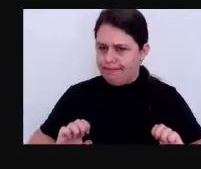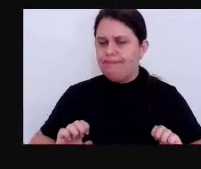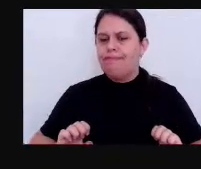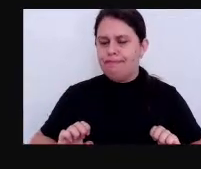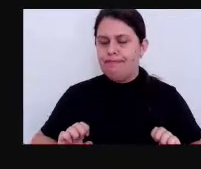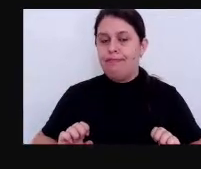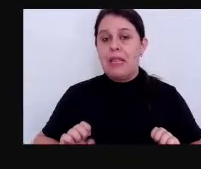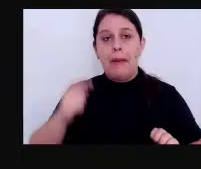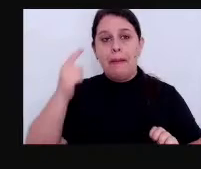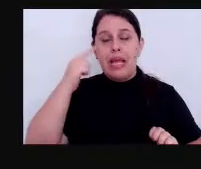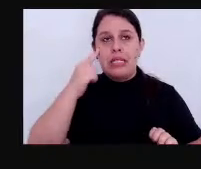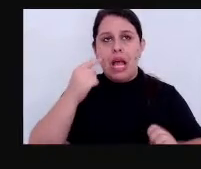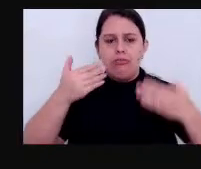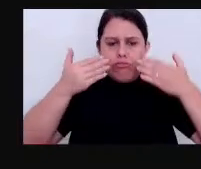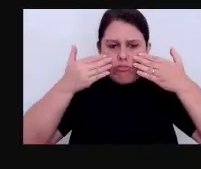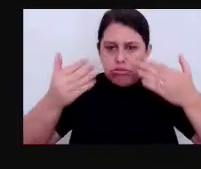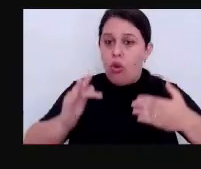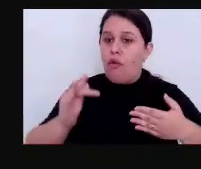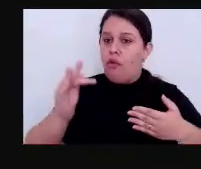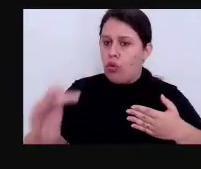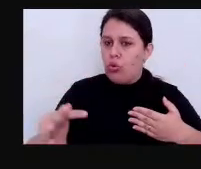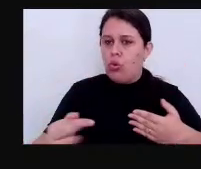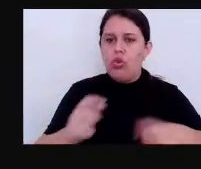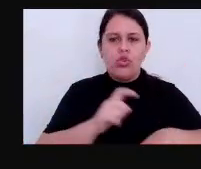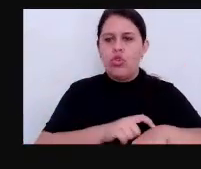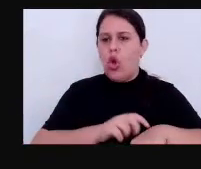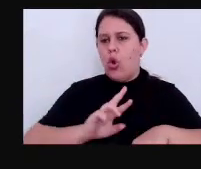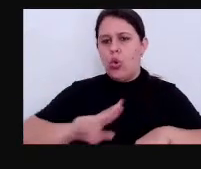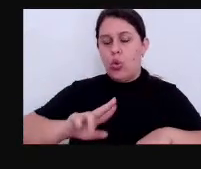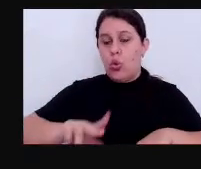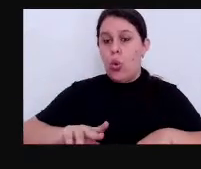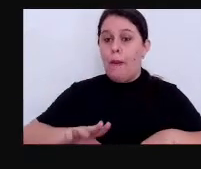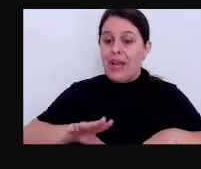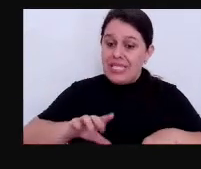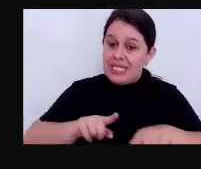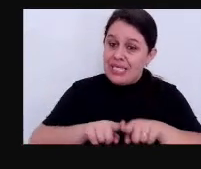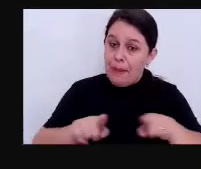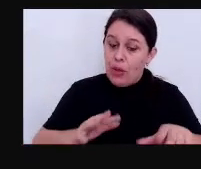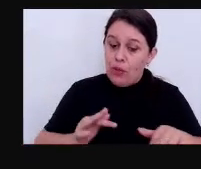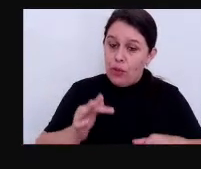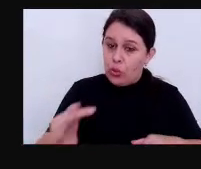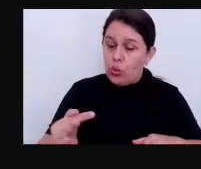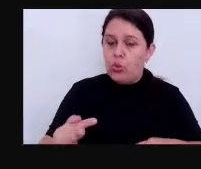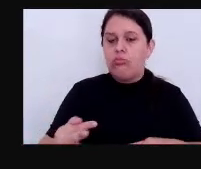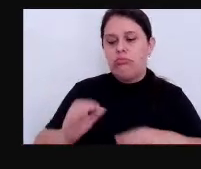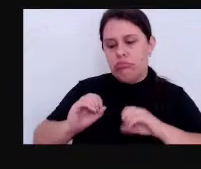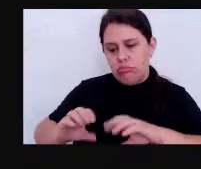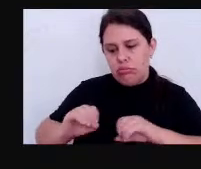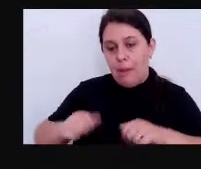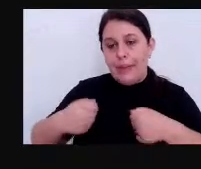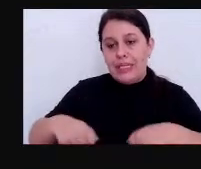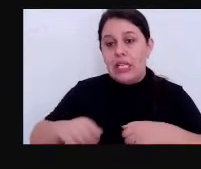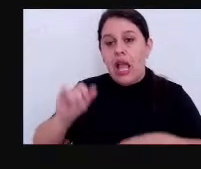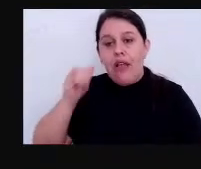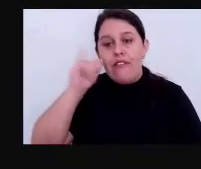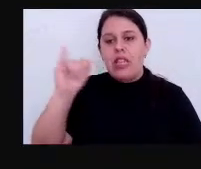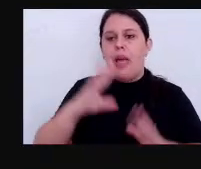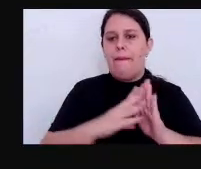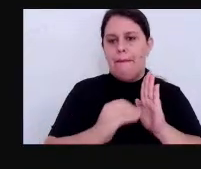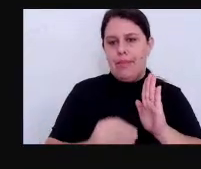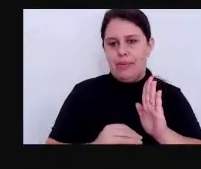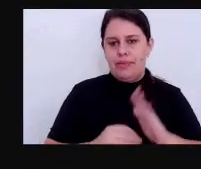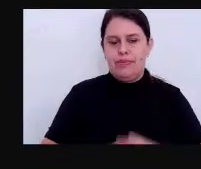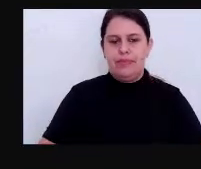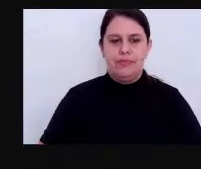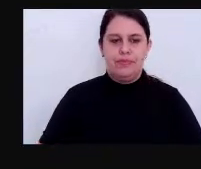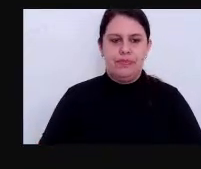helps. We can do that as educators. We can encourage them to actually avoid plagiarism. Yeah, perfect. So we are